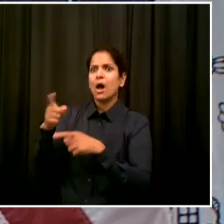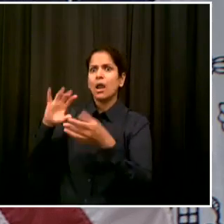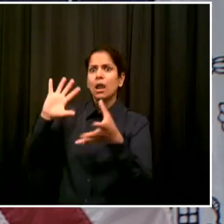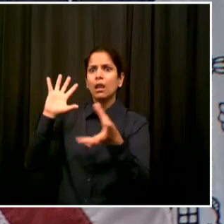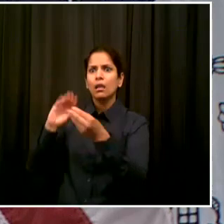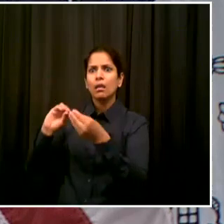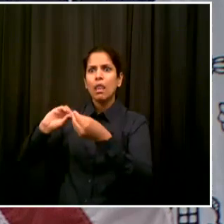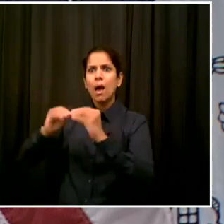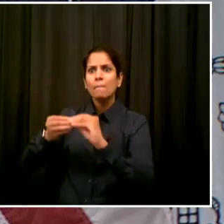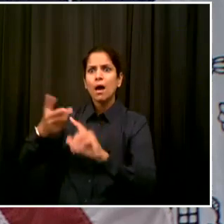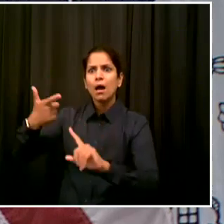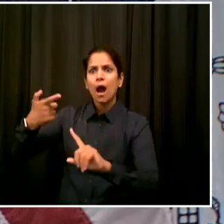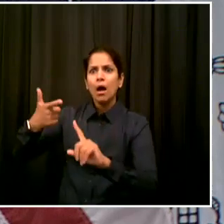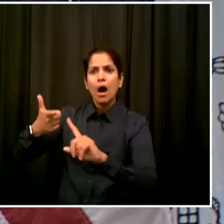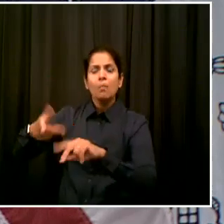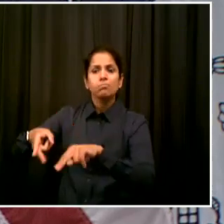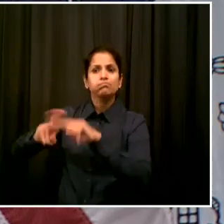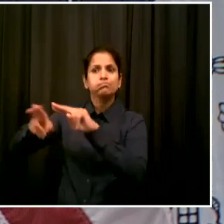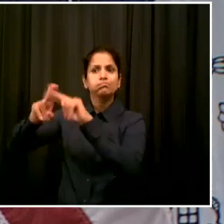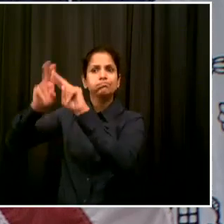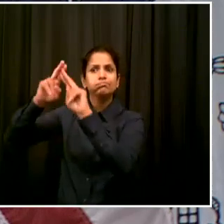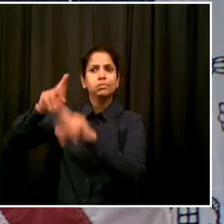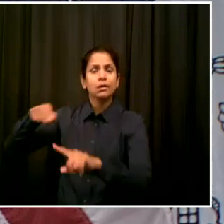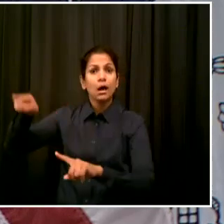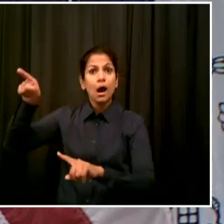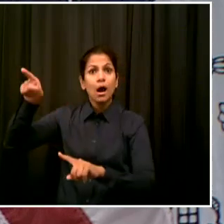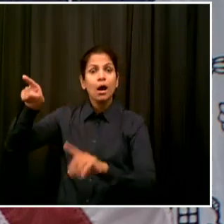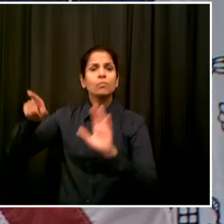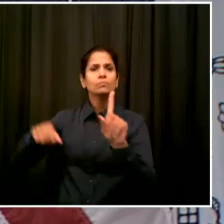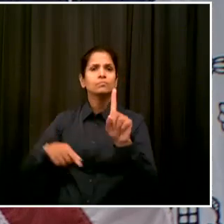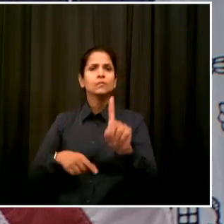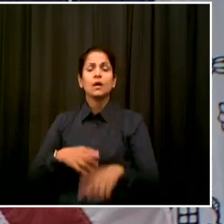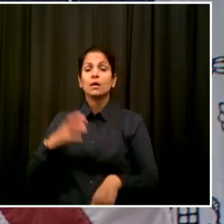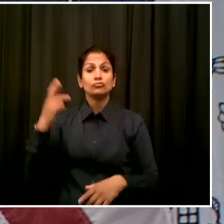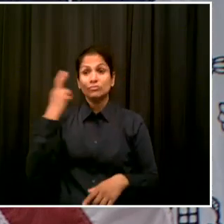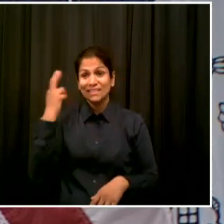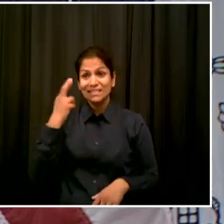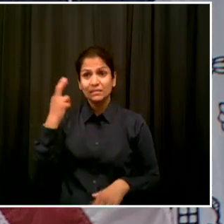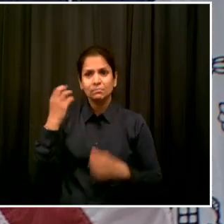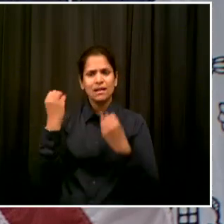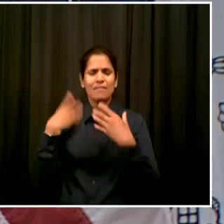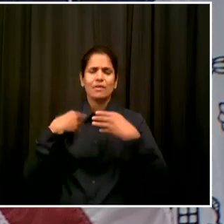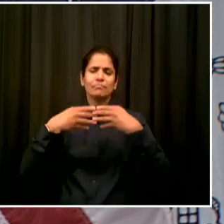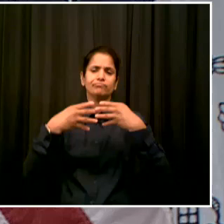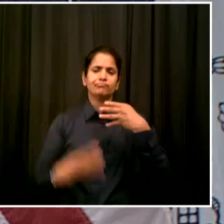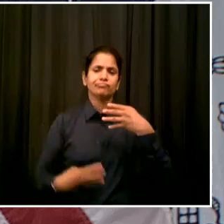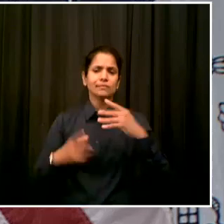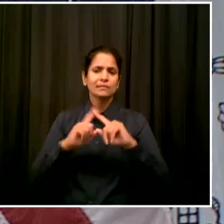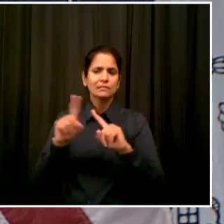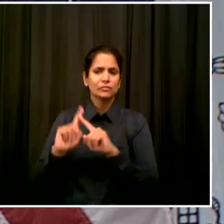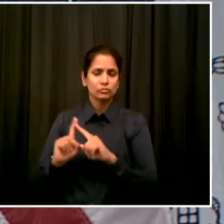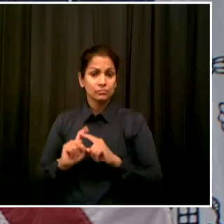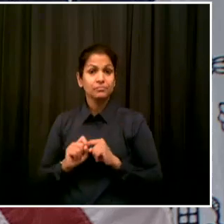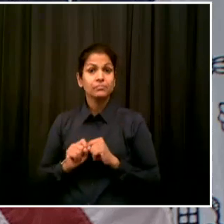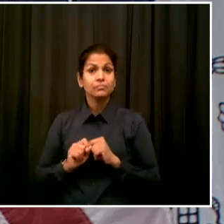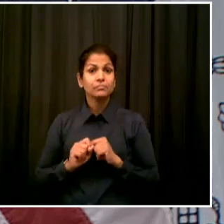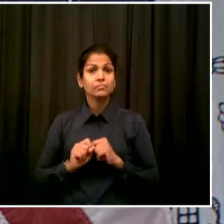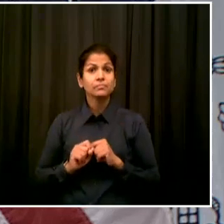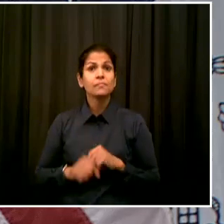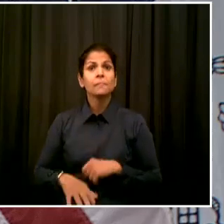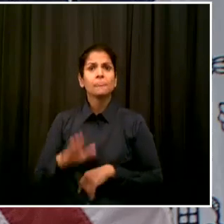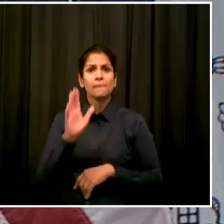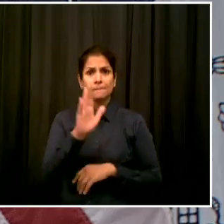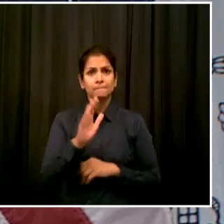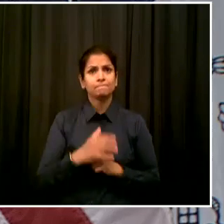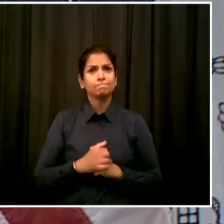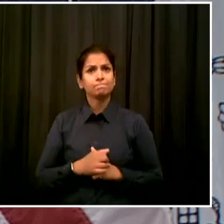to numerous things happening. If you say, is it wrong to minimize this discussion to bail reform? Absolutely,